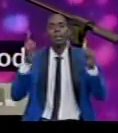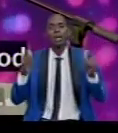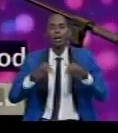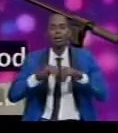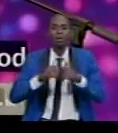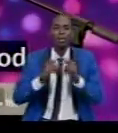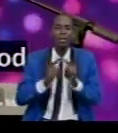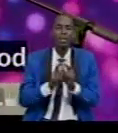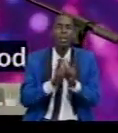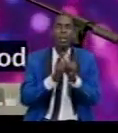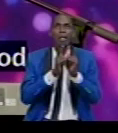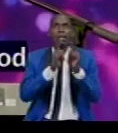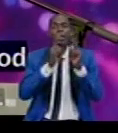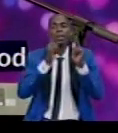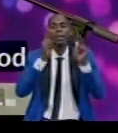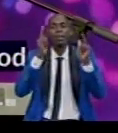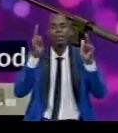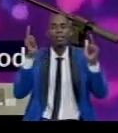How